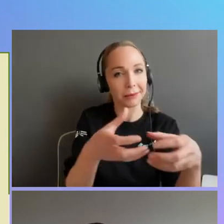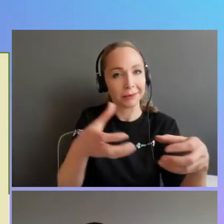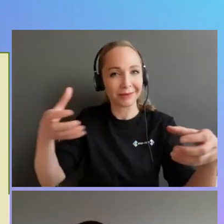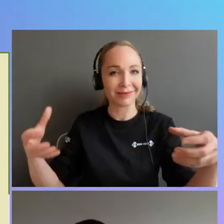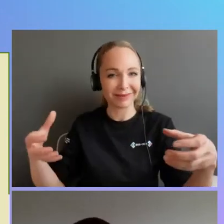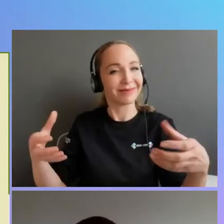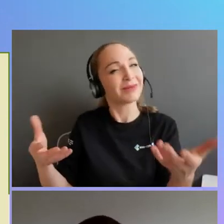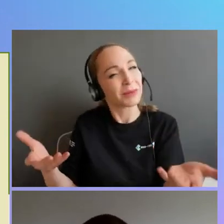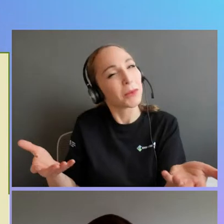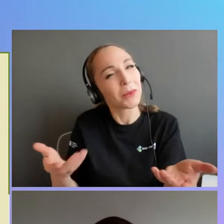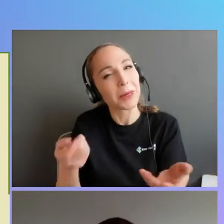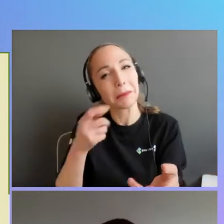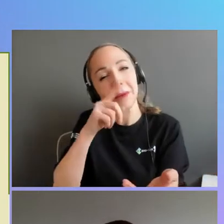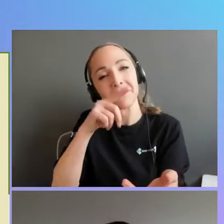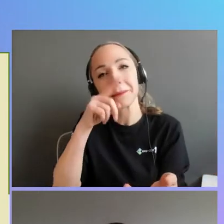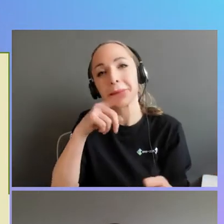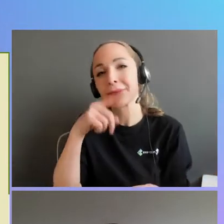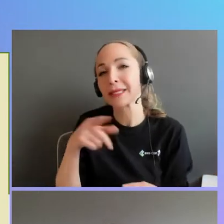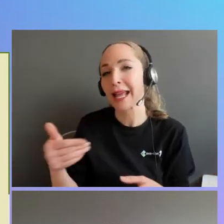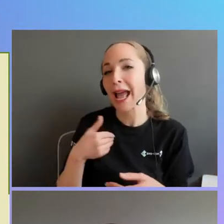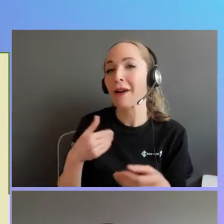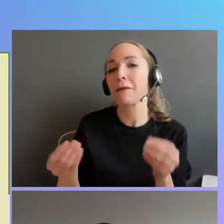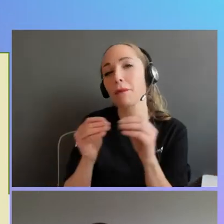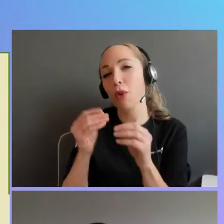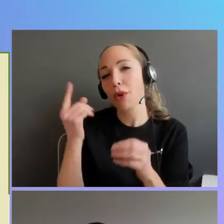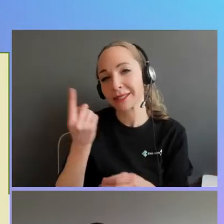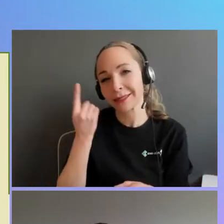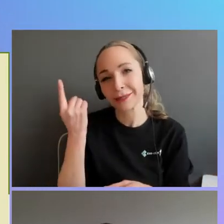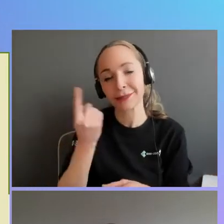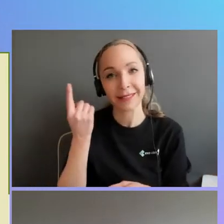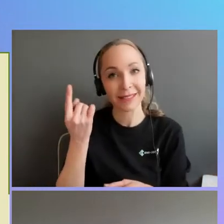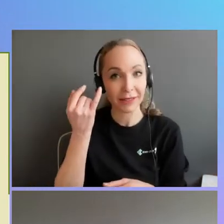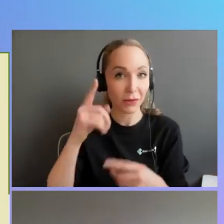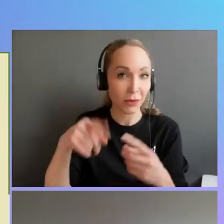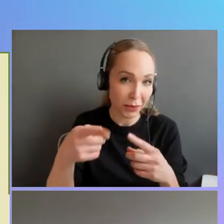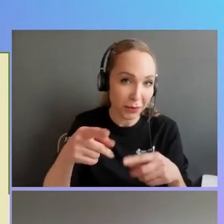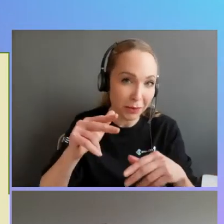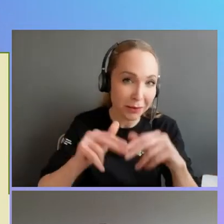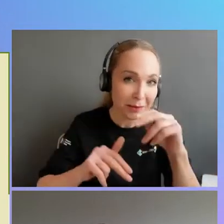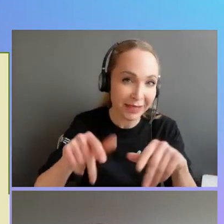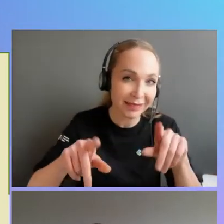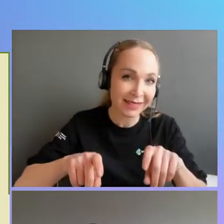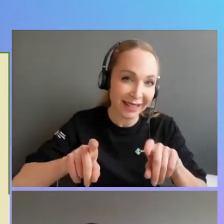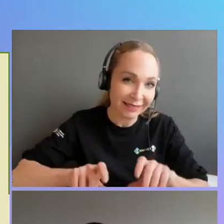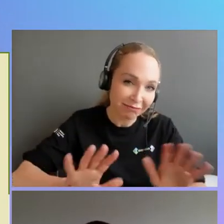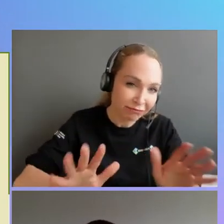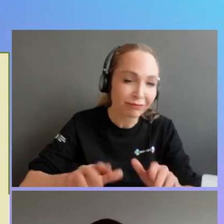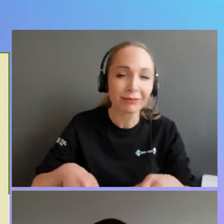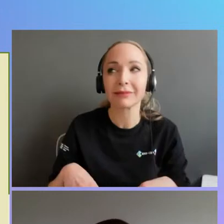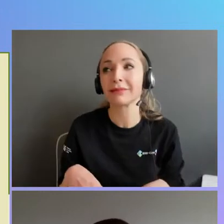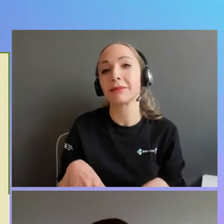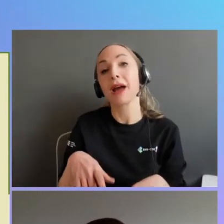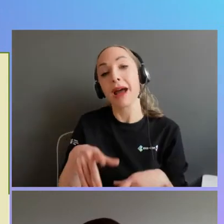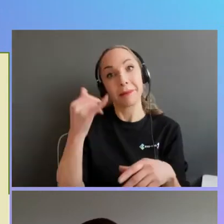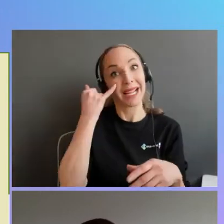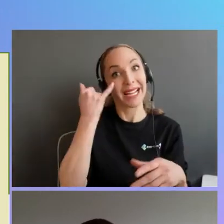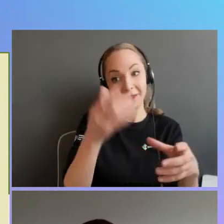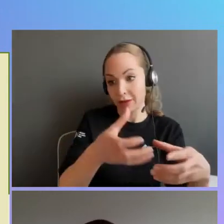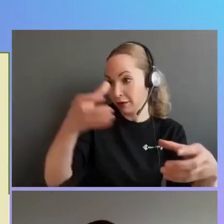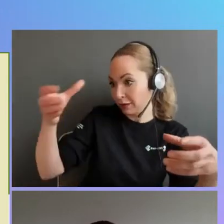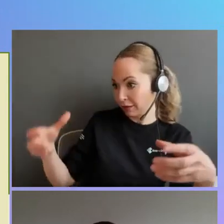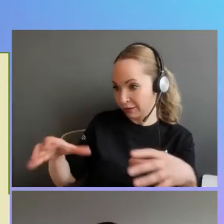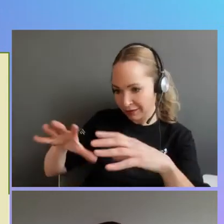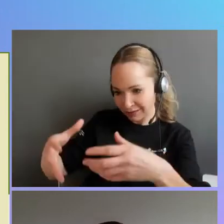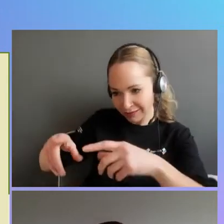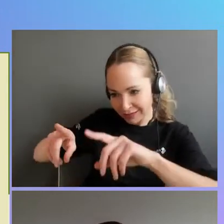out your tests, basically. But it also allows for precise control over the elements